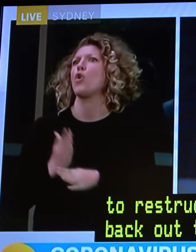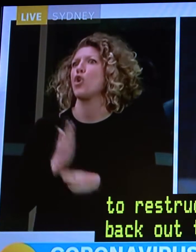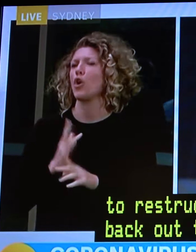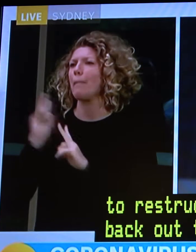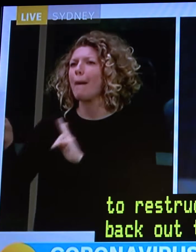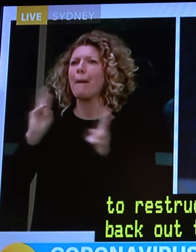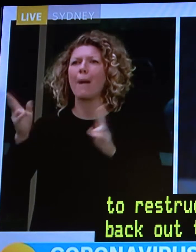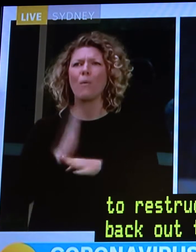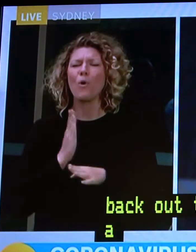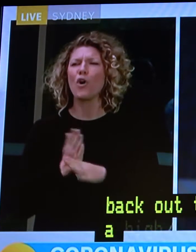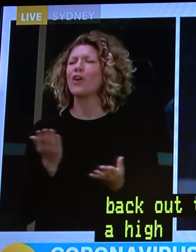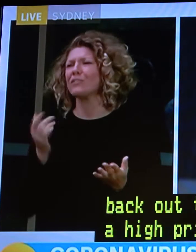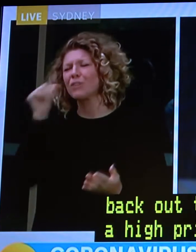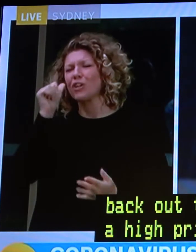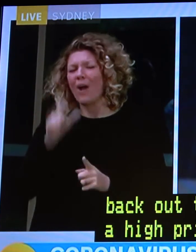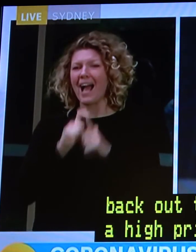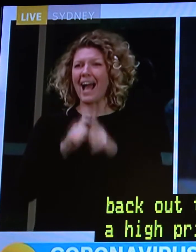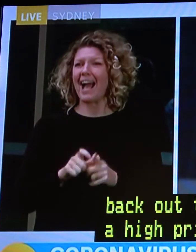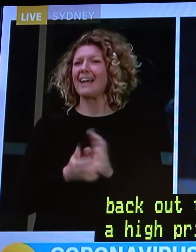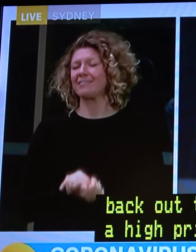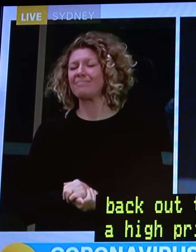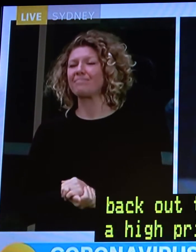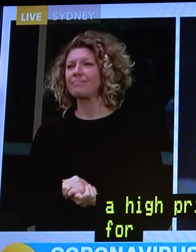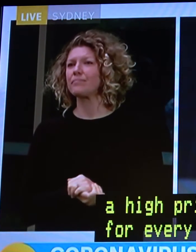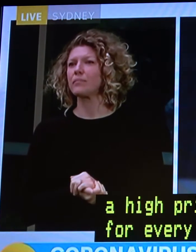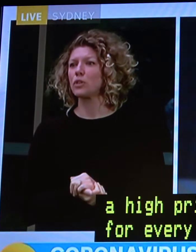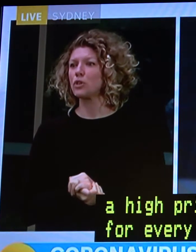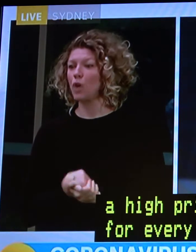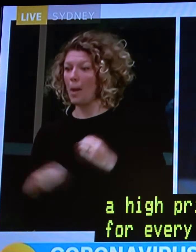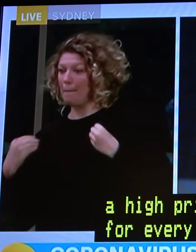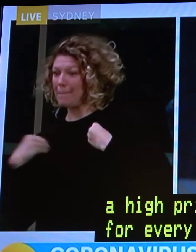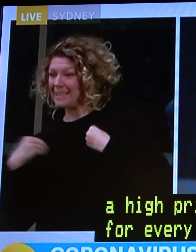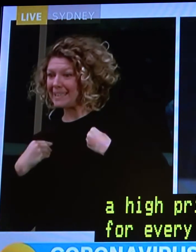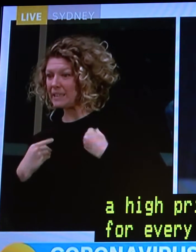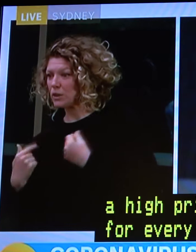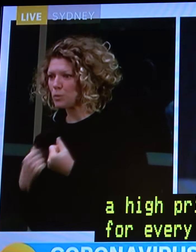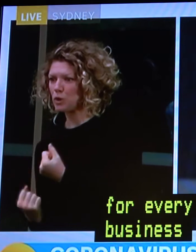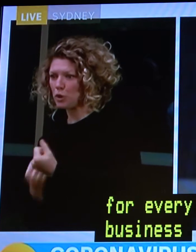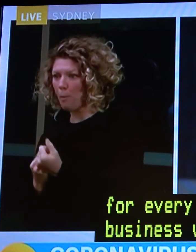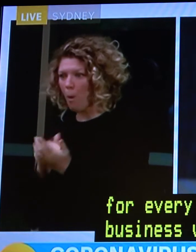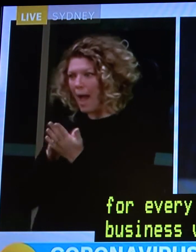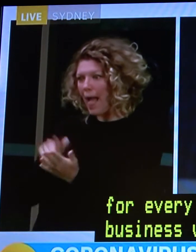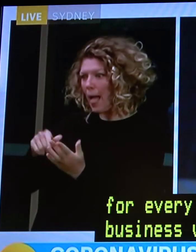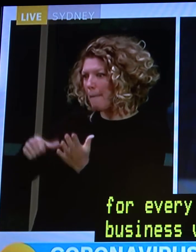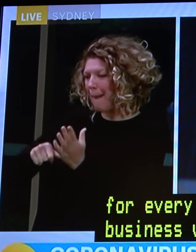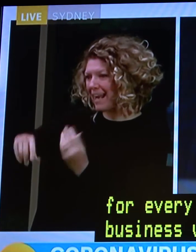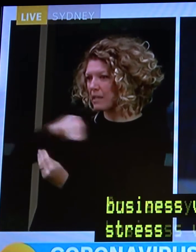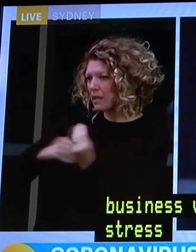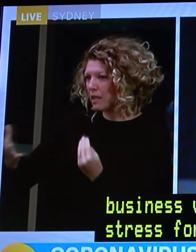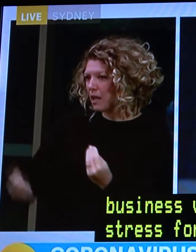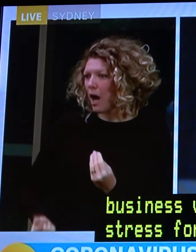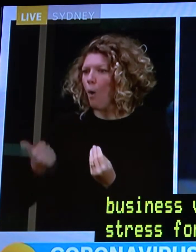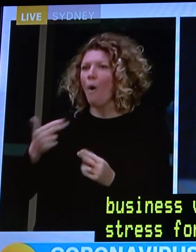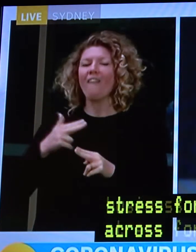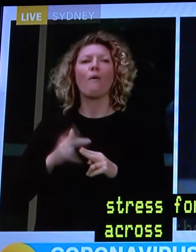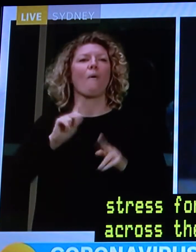also know that for every job we create, every business we support, that's less stress for families and households across the state. I'm very pleased to have the